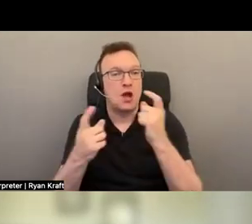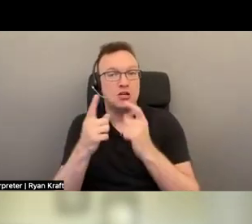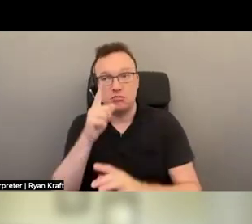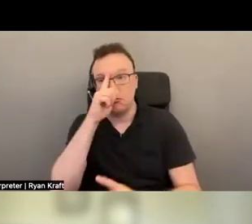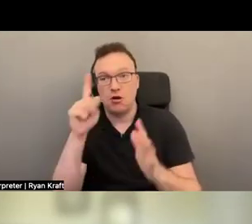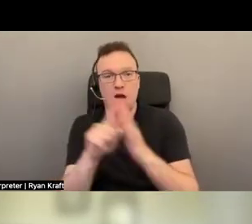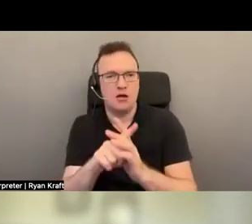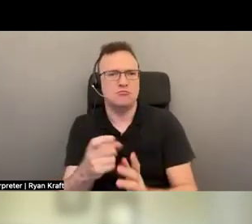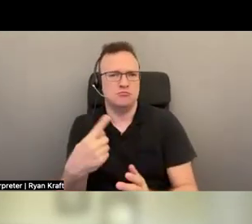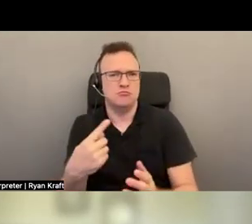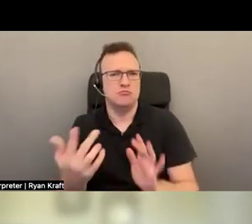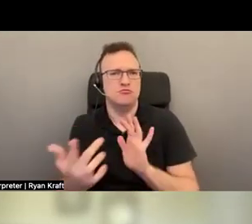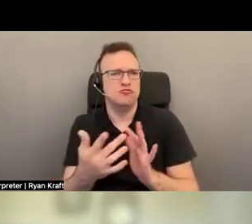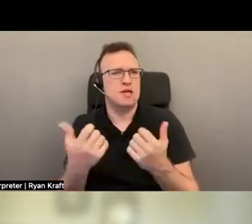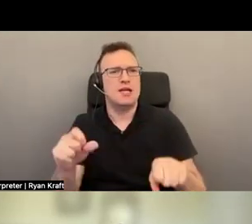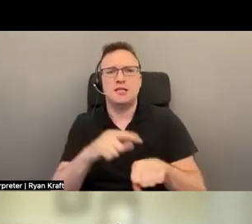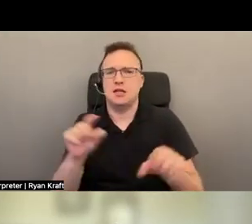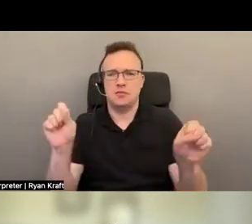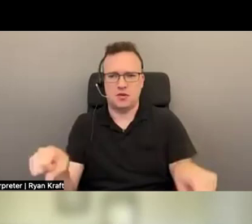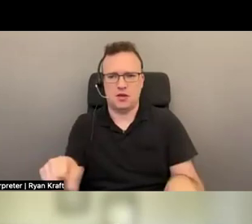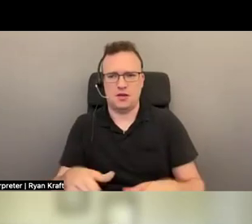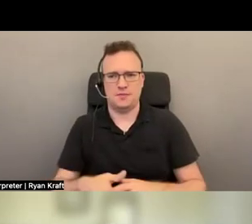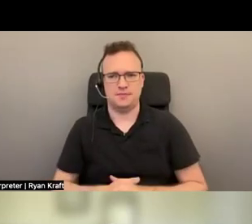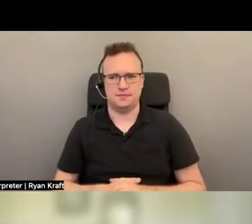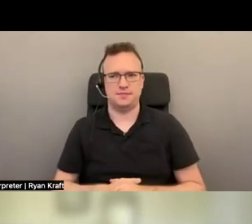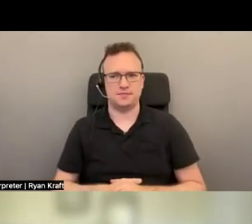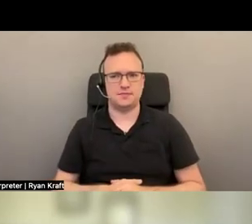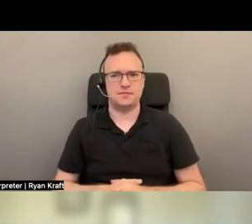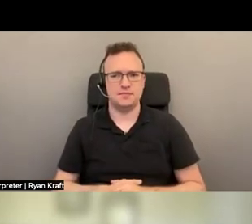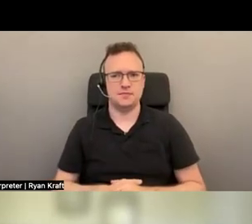concerns, and or questions.